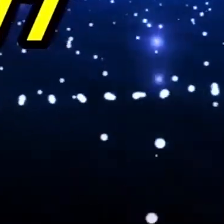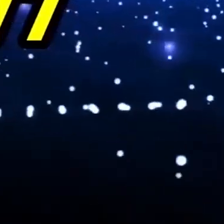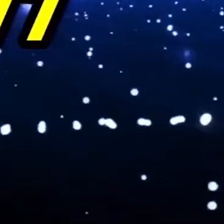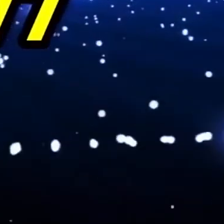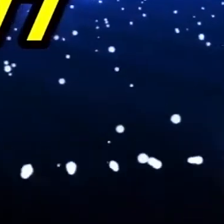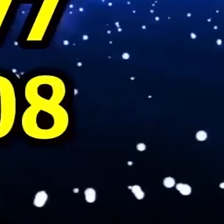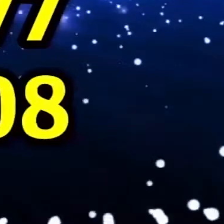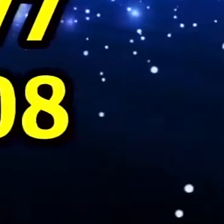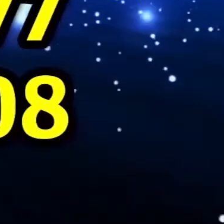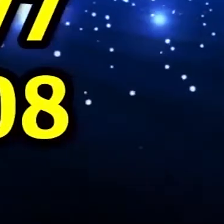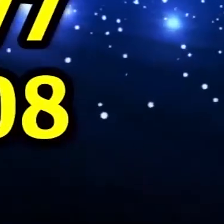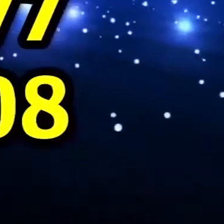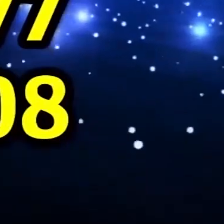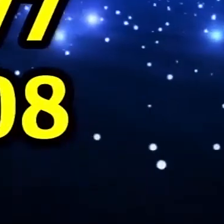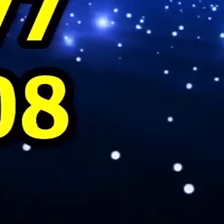+233 209 555 777 or